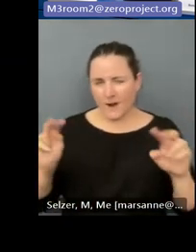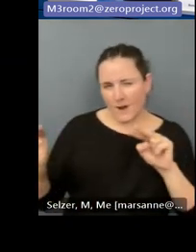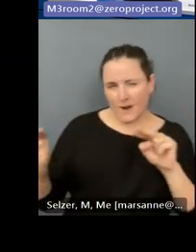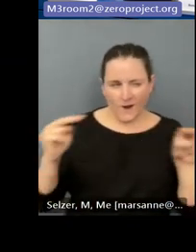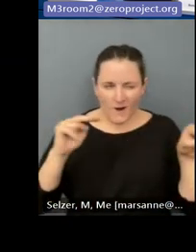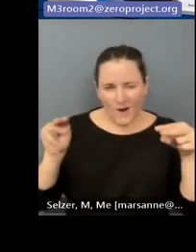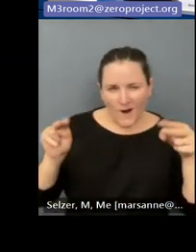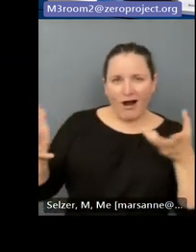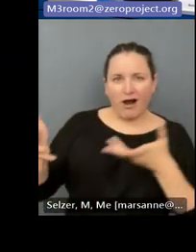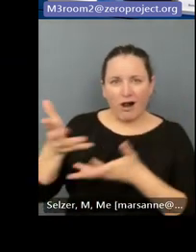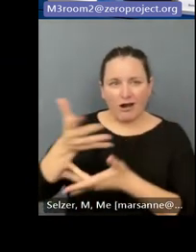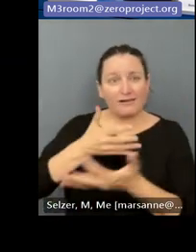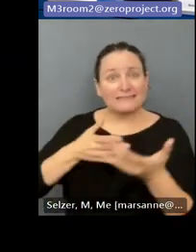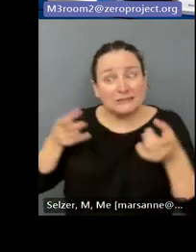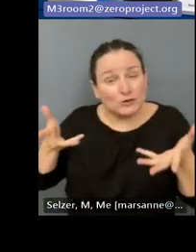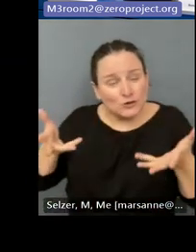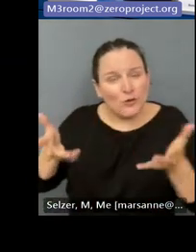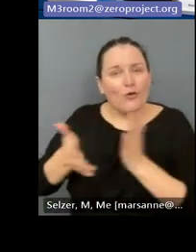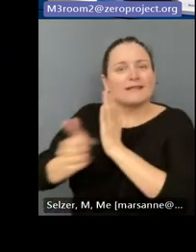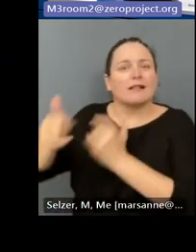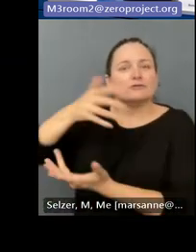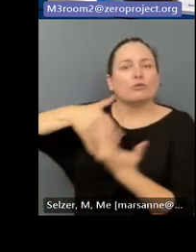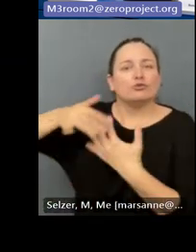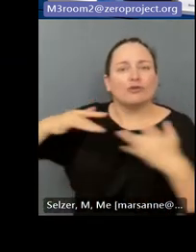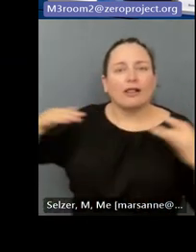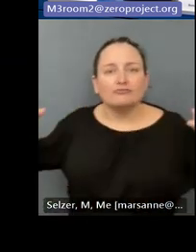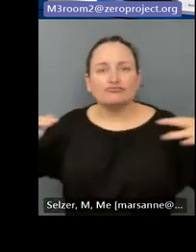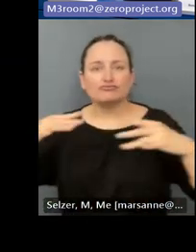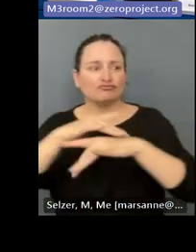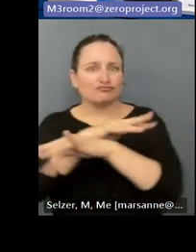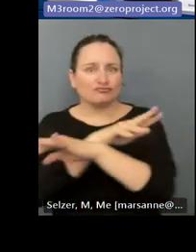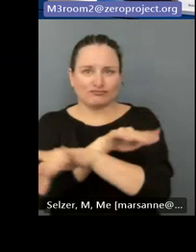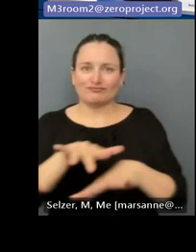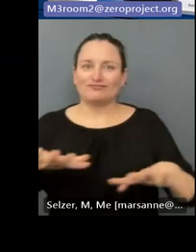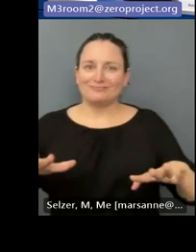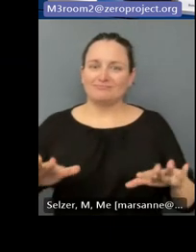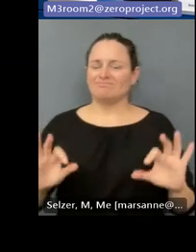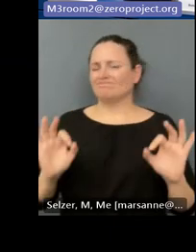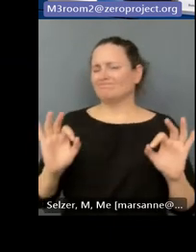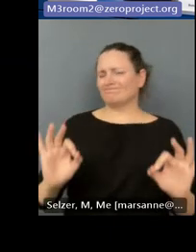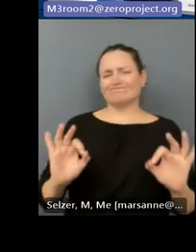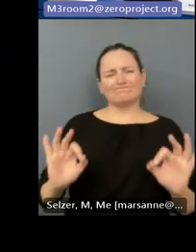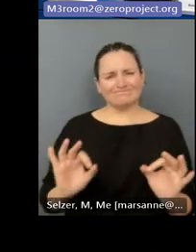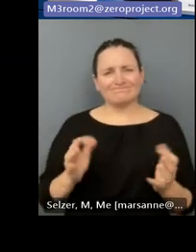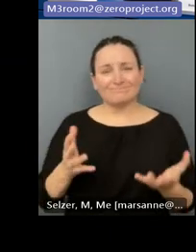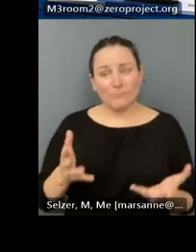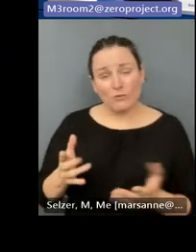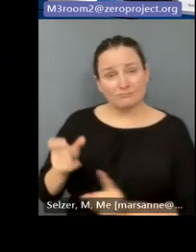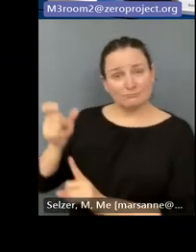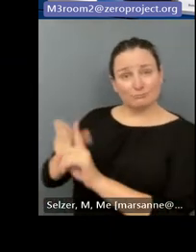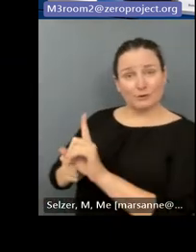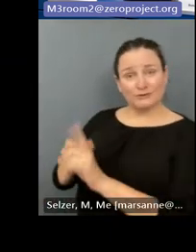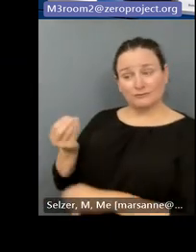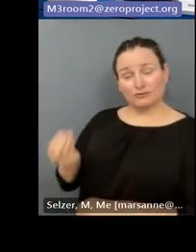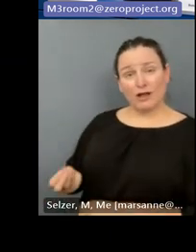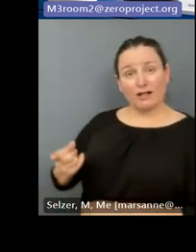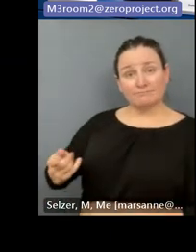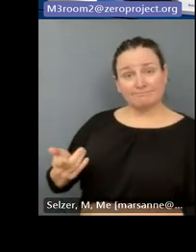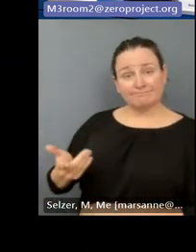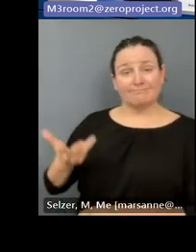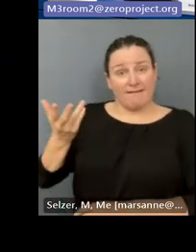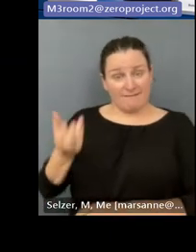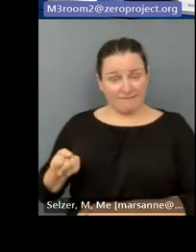social inclusion that we are sowing in every corner, in every space of our kids' life. The sparkle